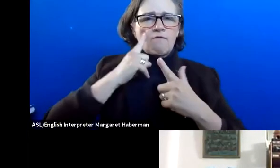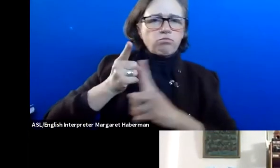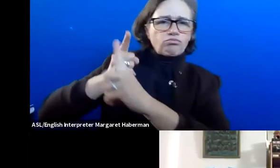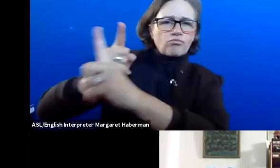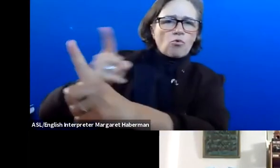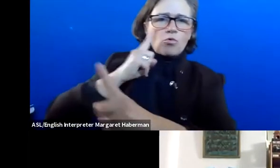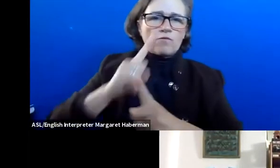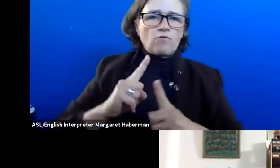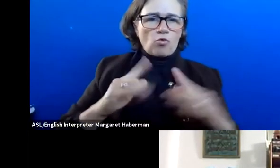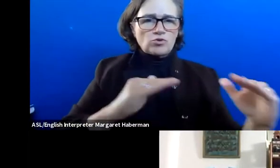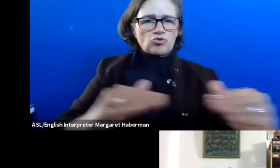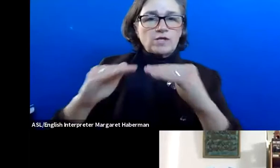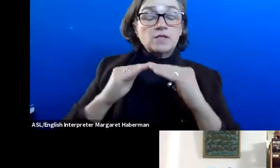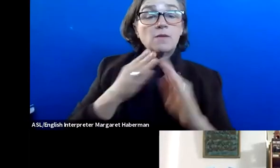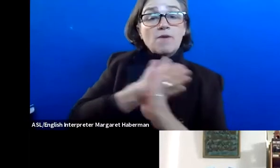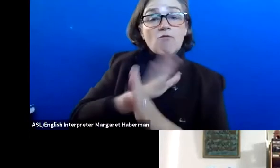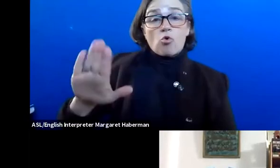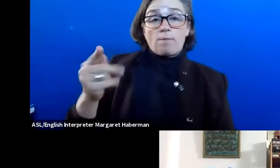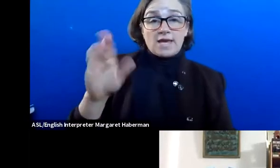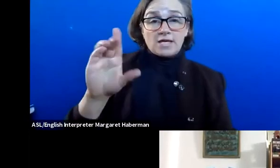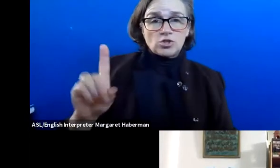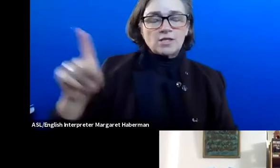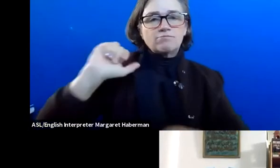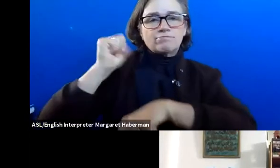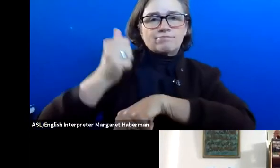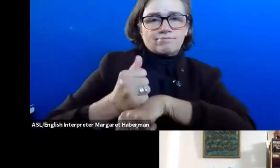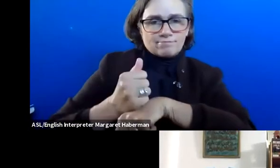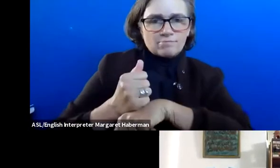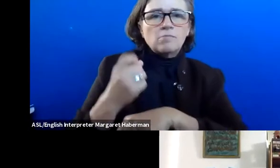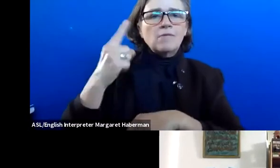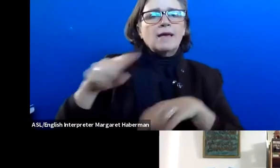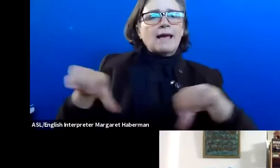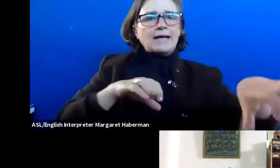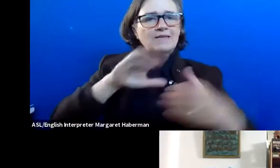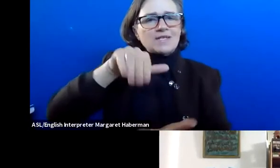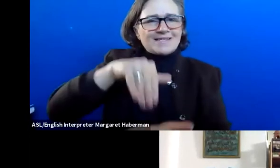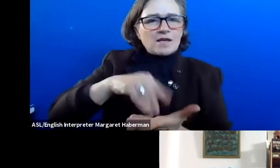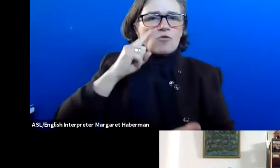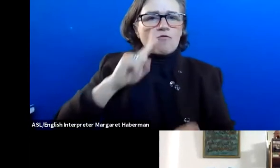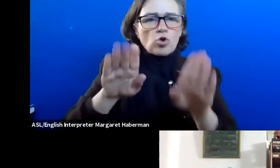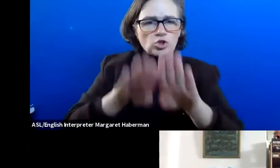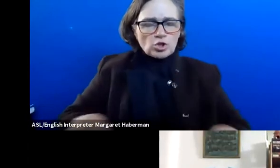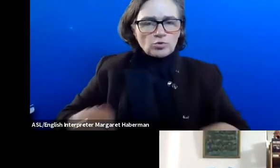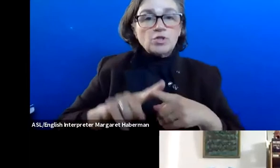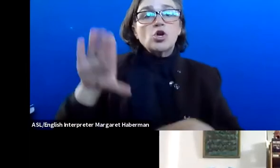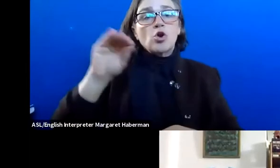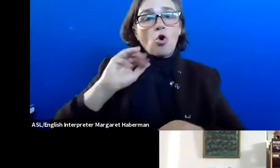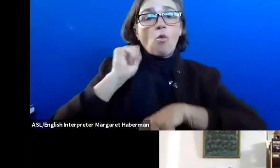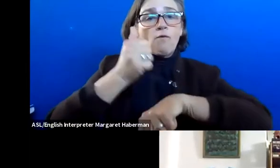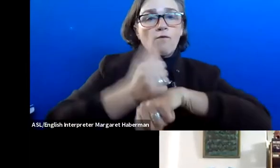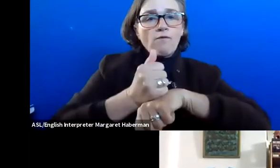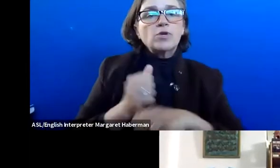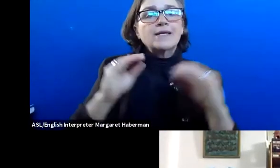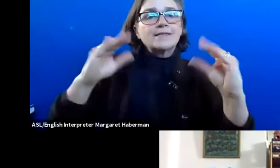Prior to her doctorate, Dr. Hussain founded and ran Yamita Activity Center for Children, co-founded the Teacher